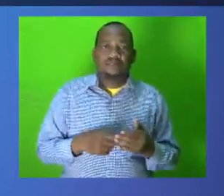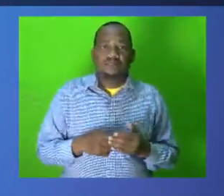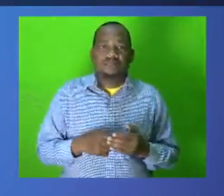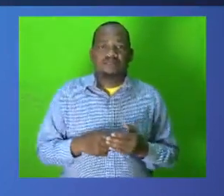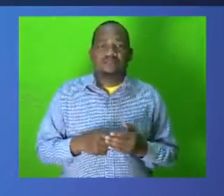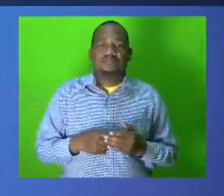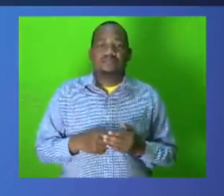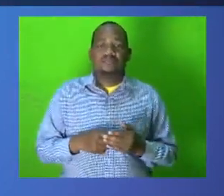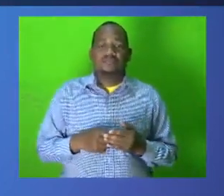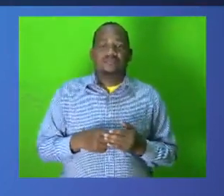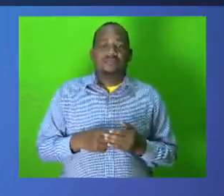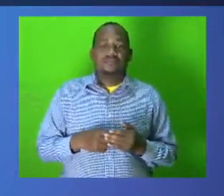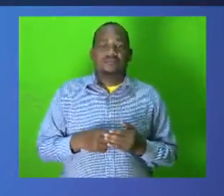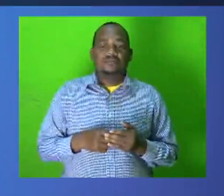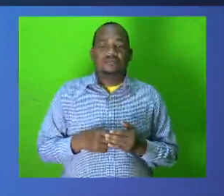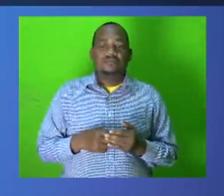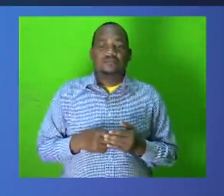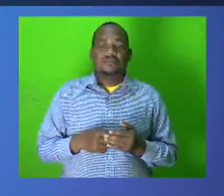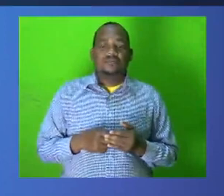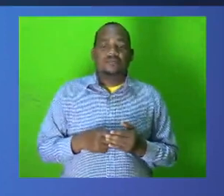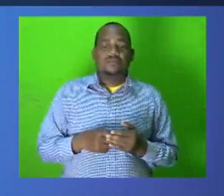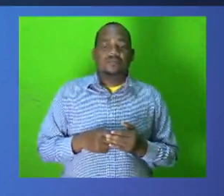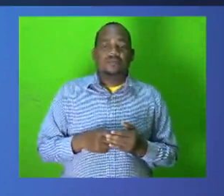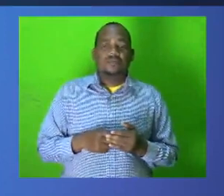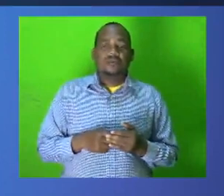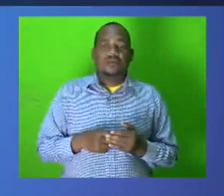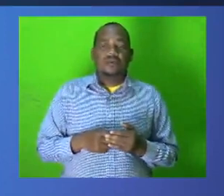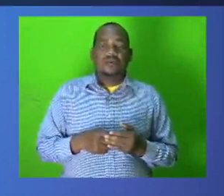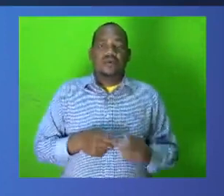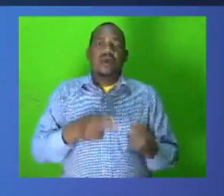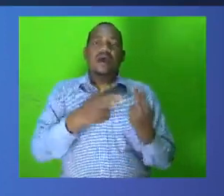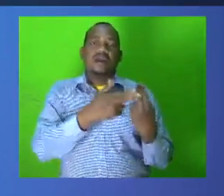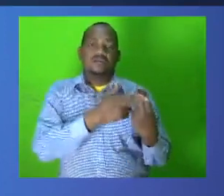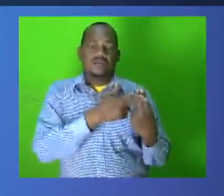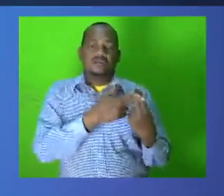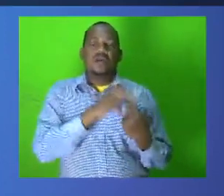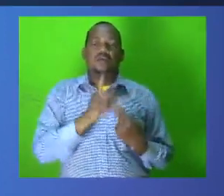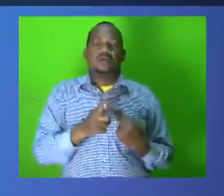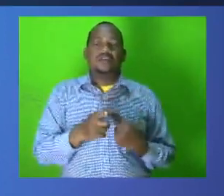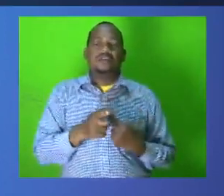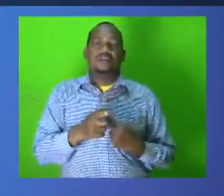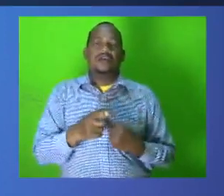problems. Doctor can solve a problem of disease. Not only that, but also a good research is a selective.